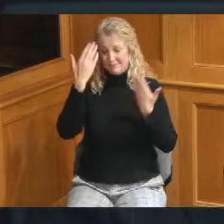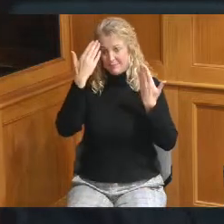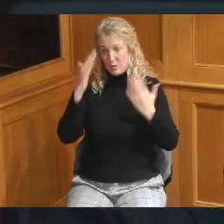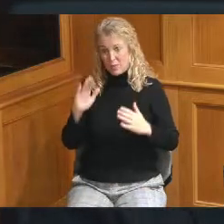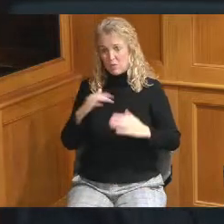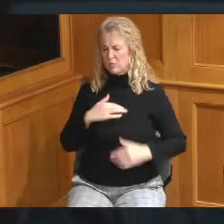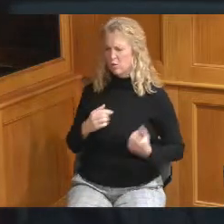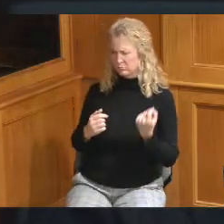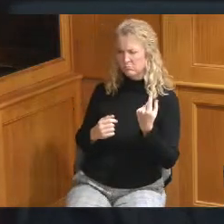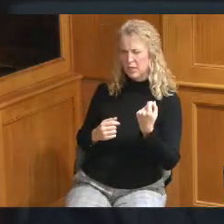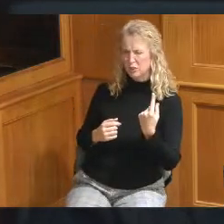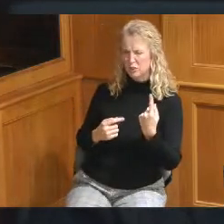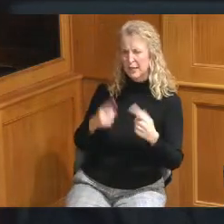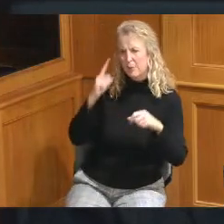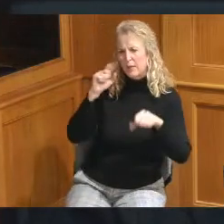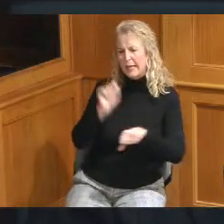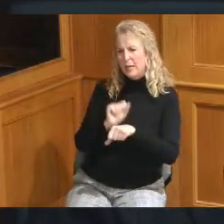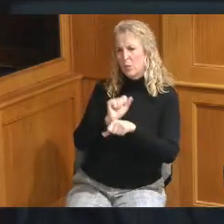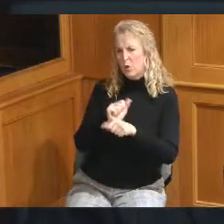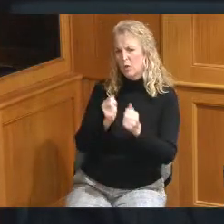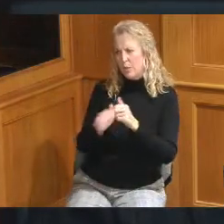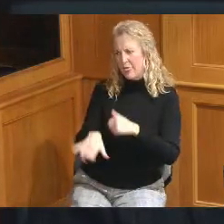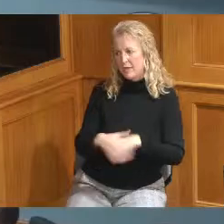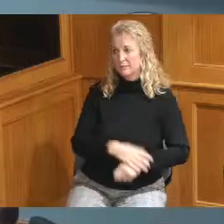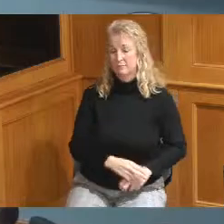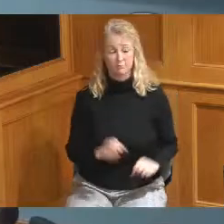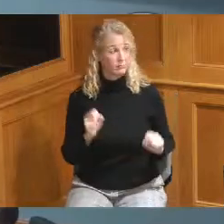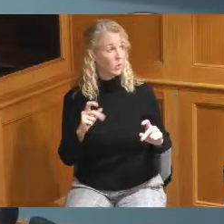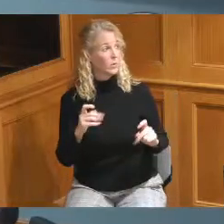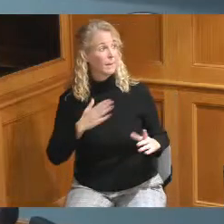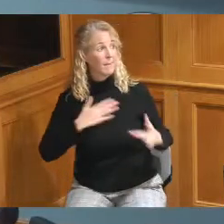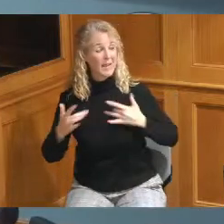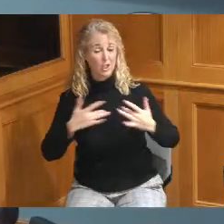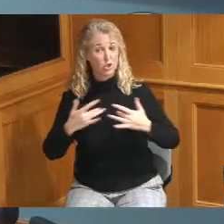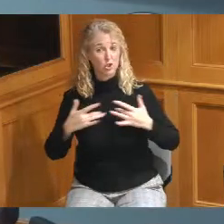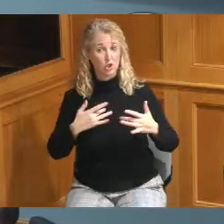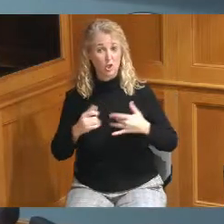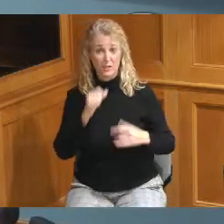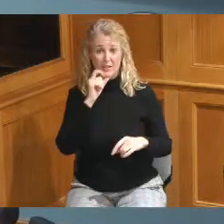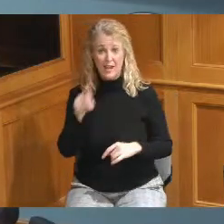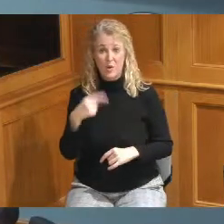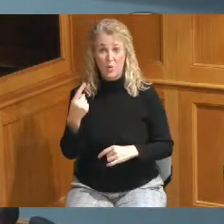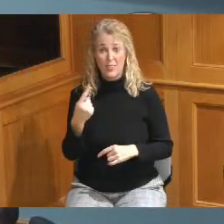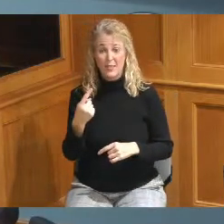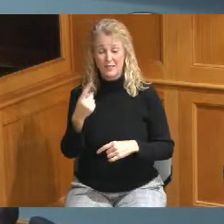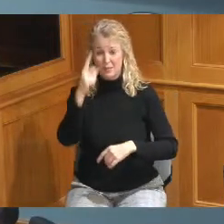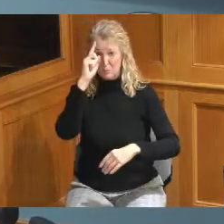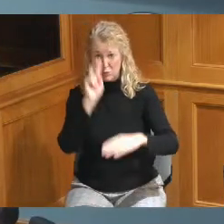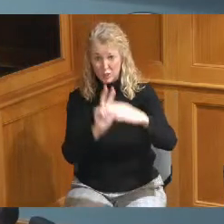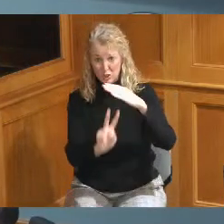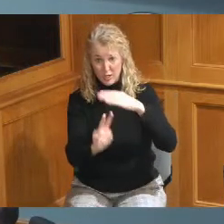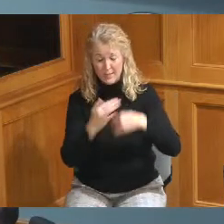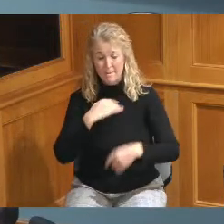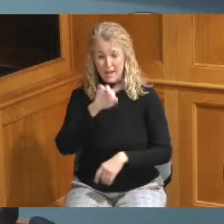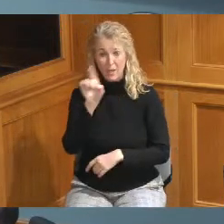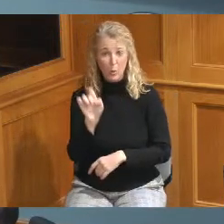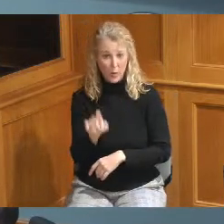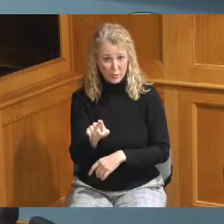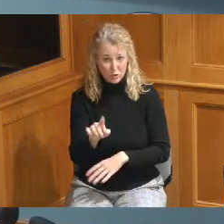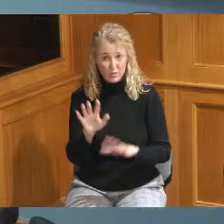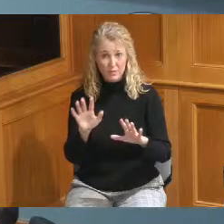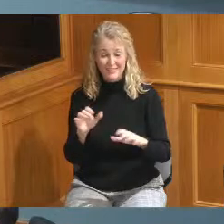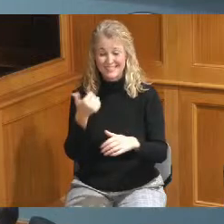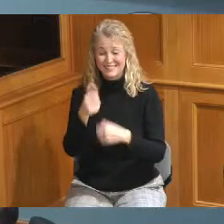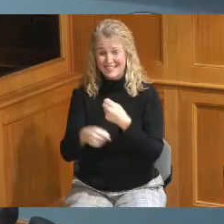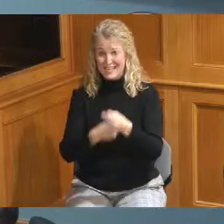I understand, and I think we can work around it. Okay, thank you. Yeah, my concern is not just the projections, but my question is